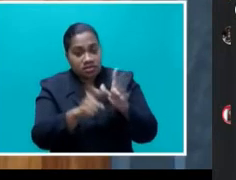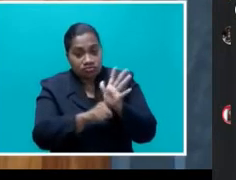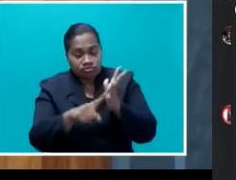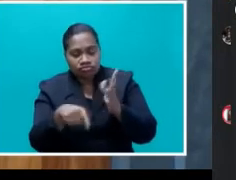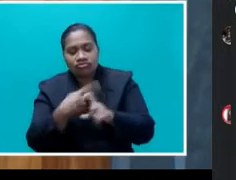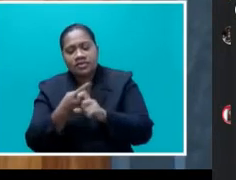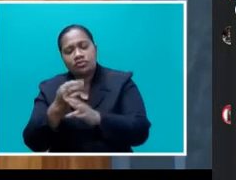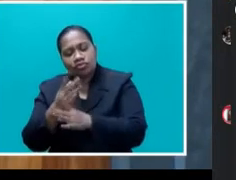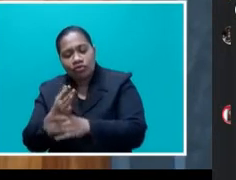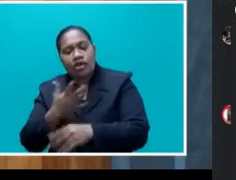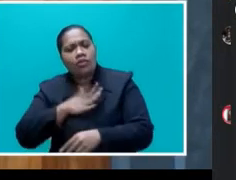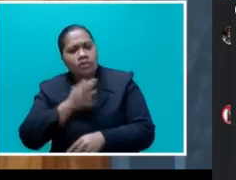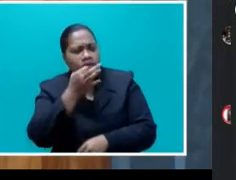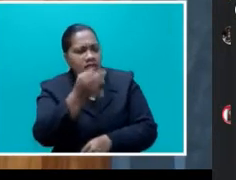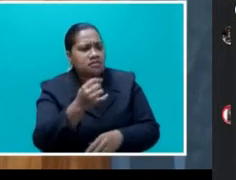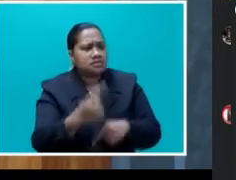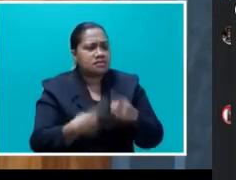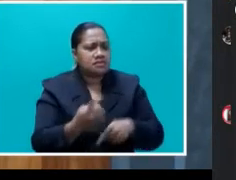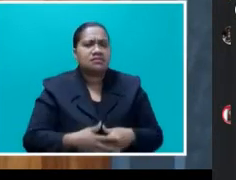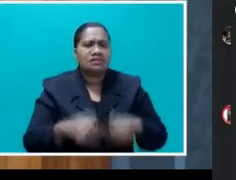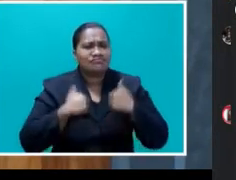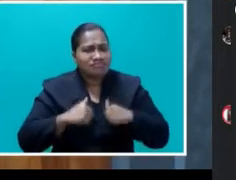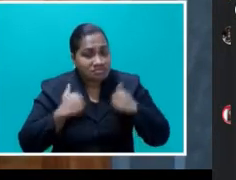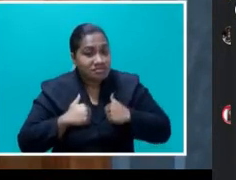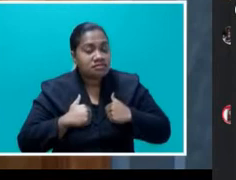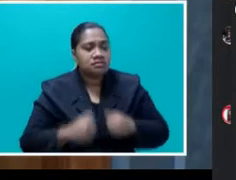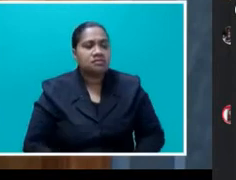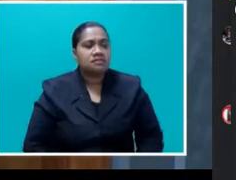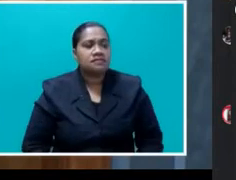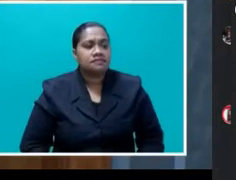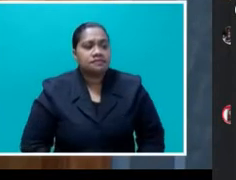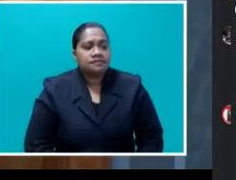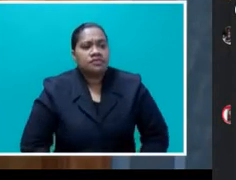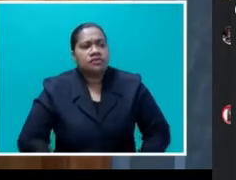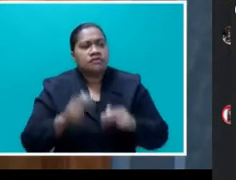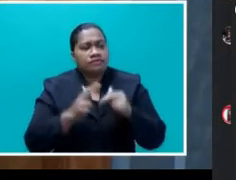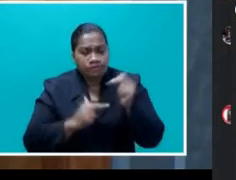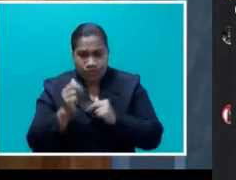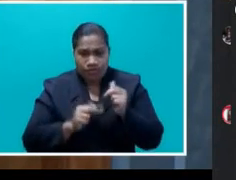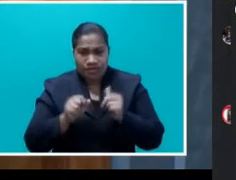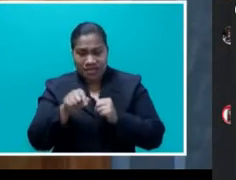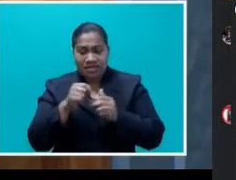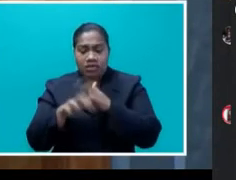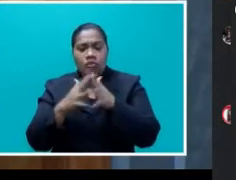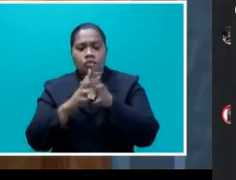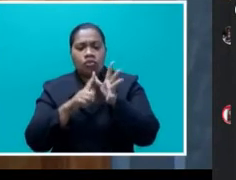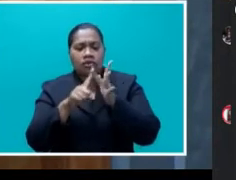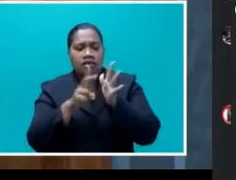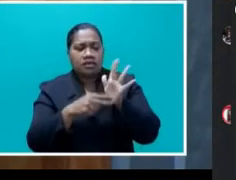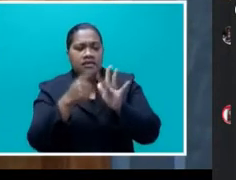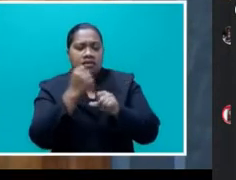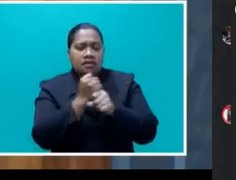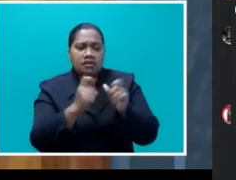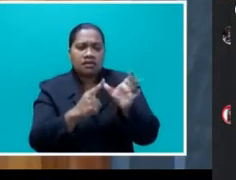Honourable Minister a question about the practicality of building an ice plant in Wainingundu. I mean, for those that have been, I